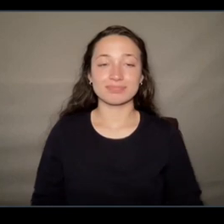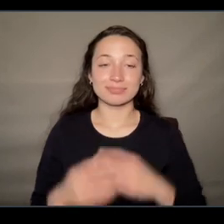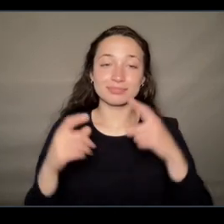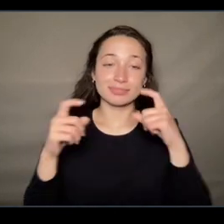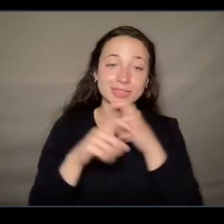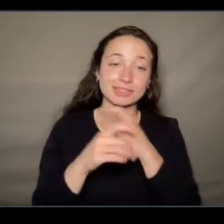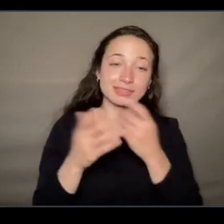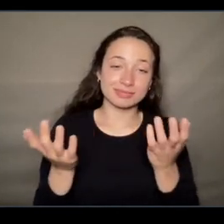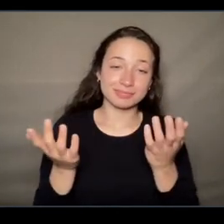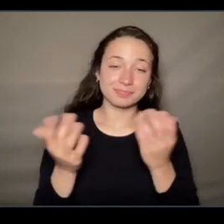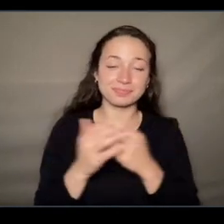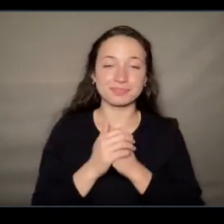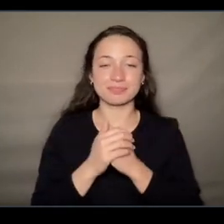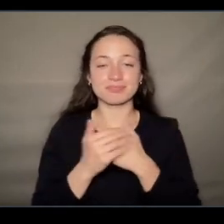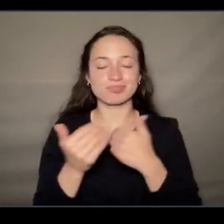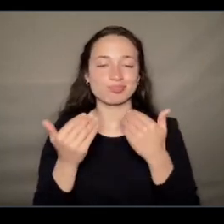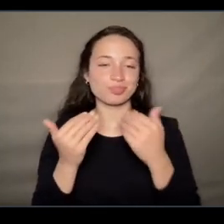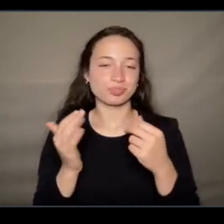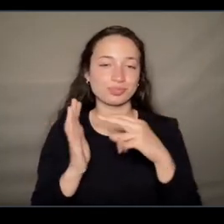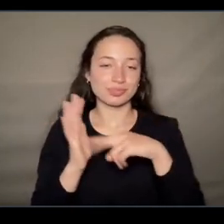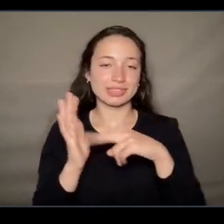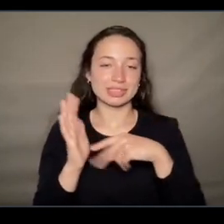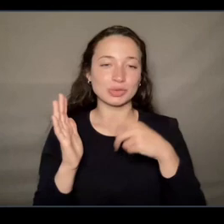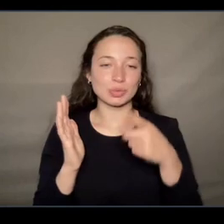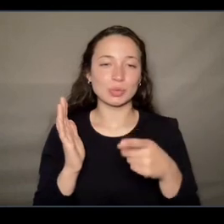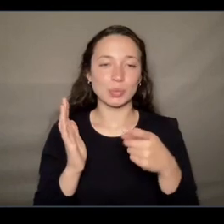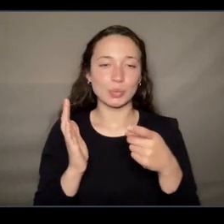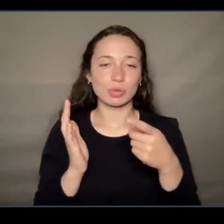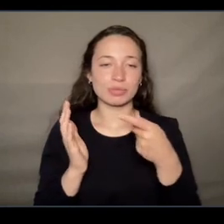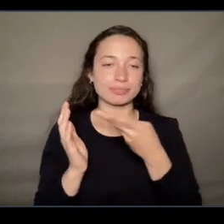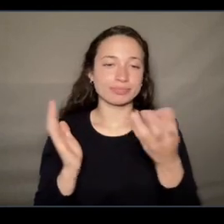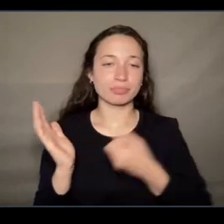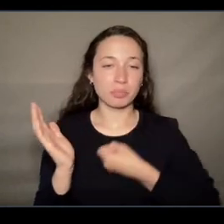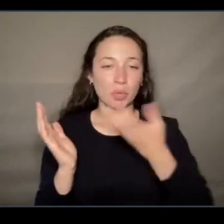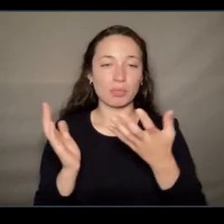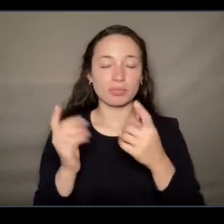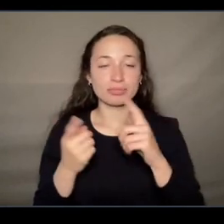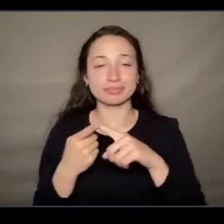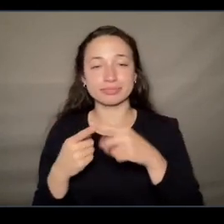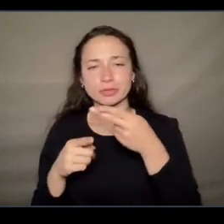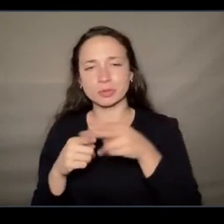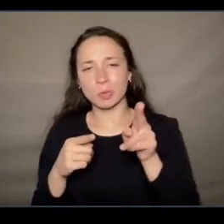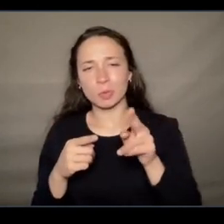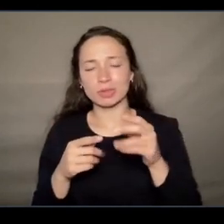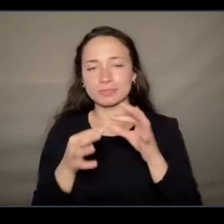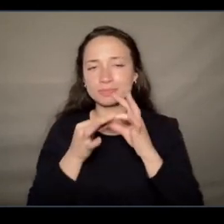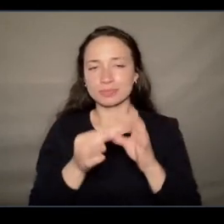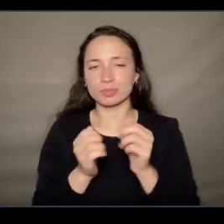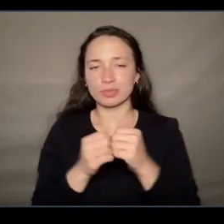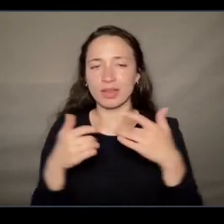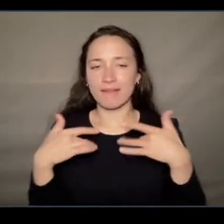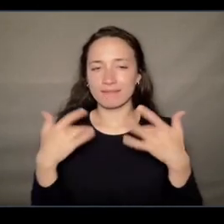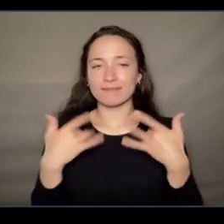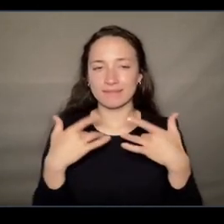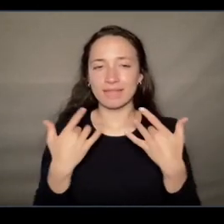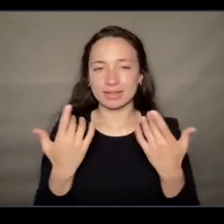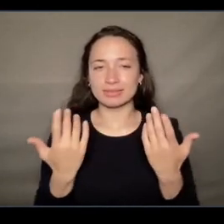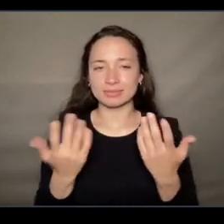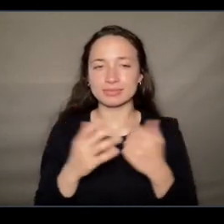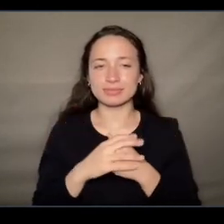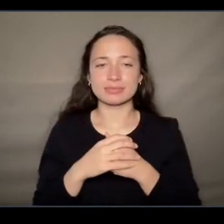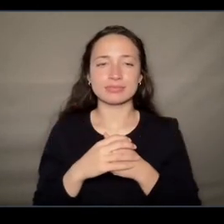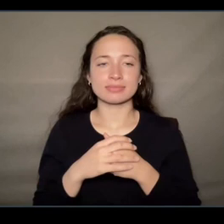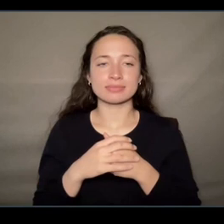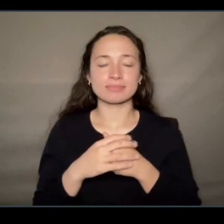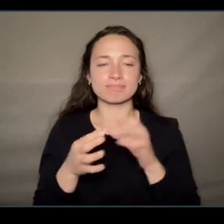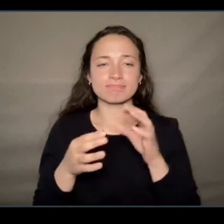So, speaking of complexity, I'd like to read you a couple of poems, one very short, related to an event